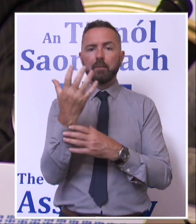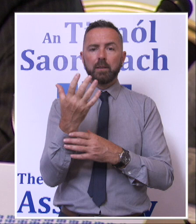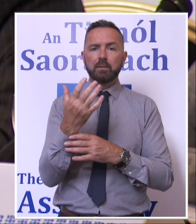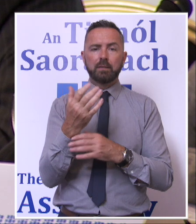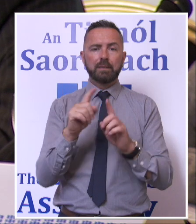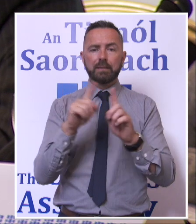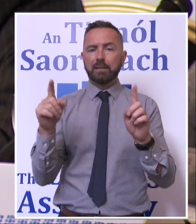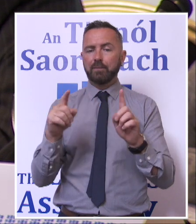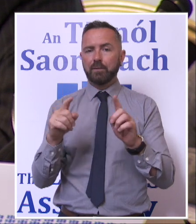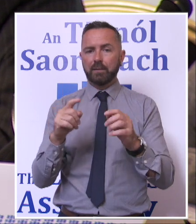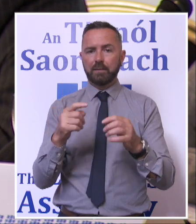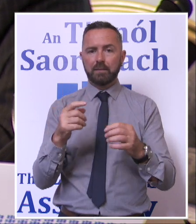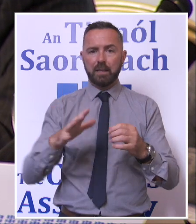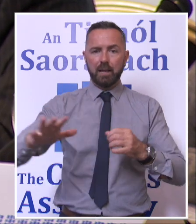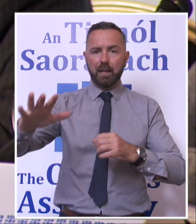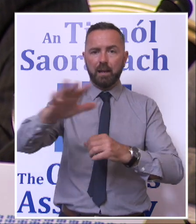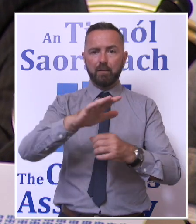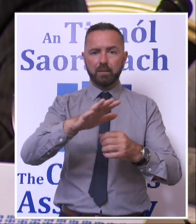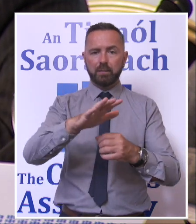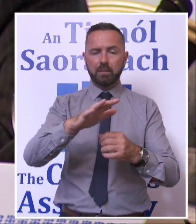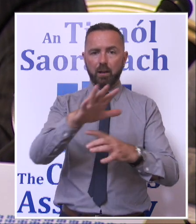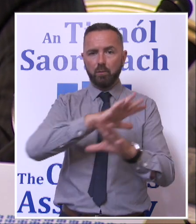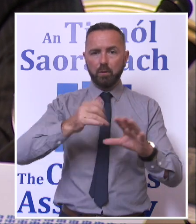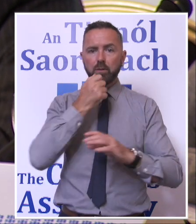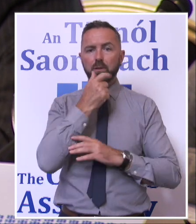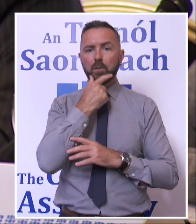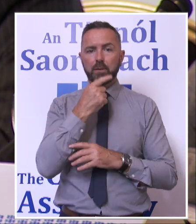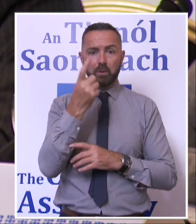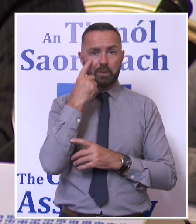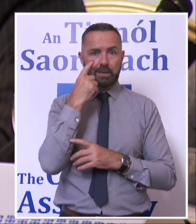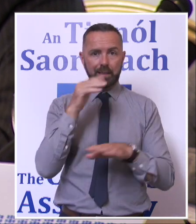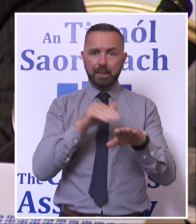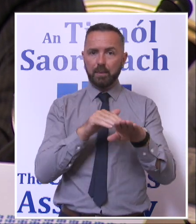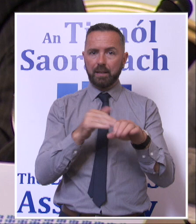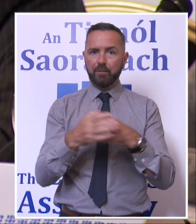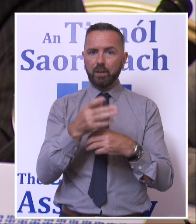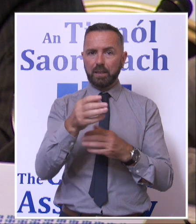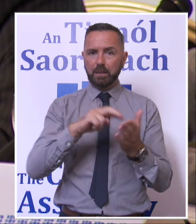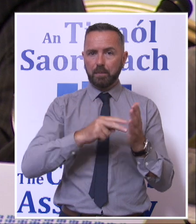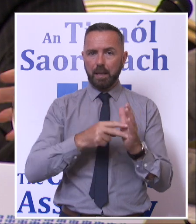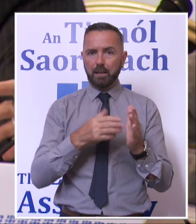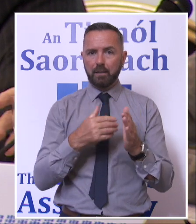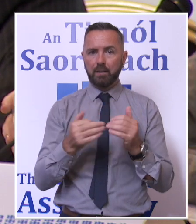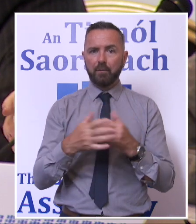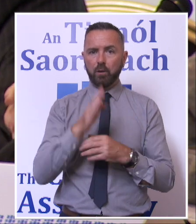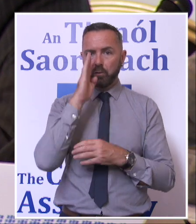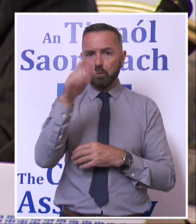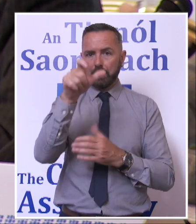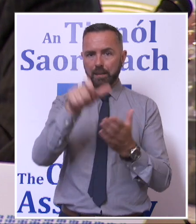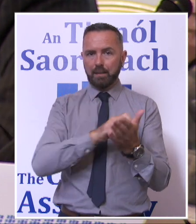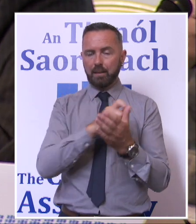and Greystones. So you'll immediately note the implications for this plan for a directly elected mayor. And I think your deliberations